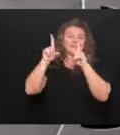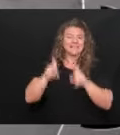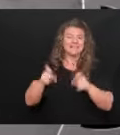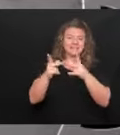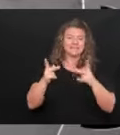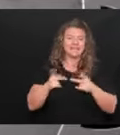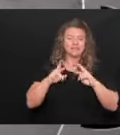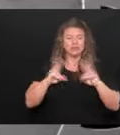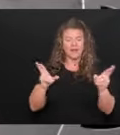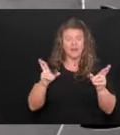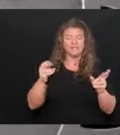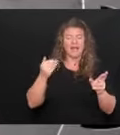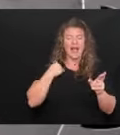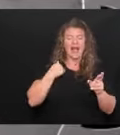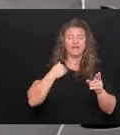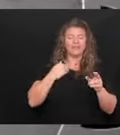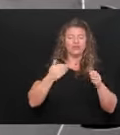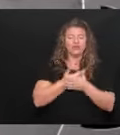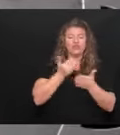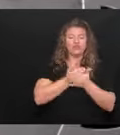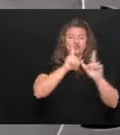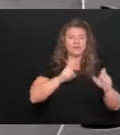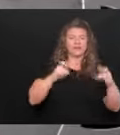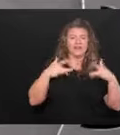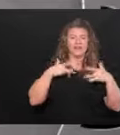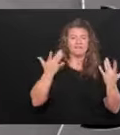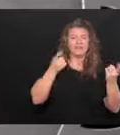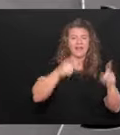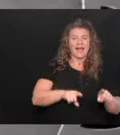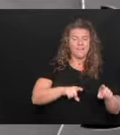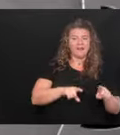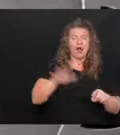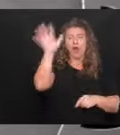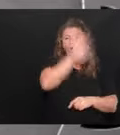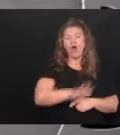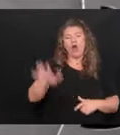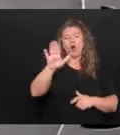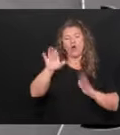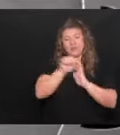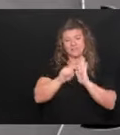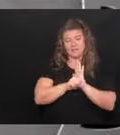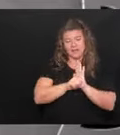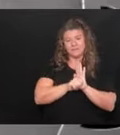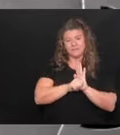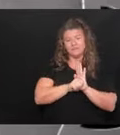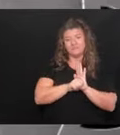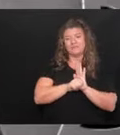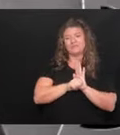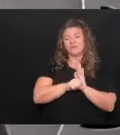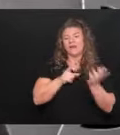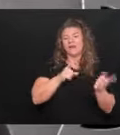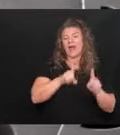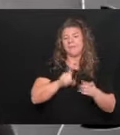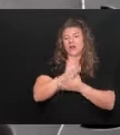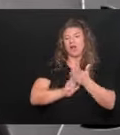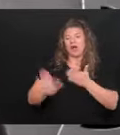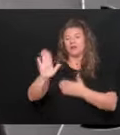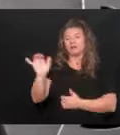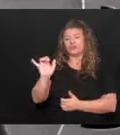So we do have a lot of free testing events around the county, around the state, as well as farmers have testing too. But you're